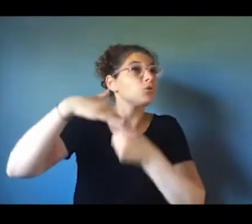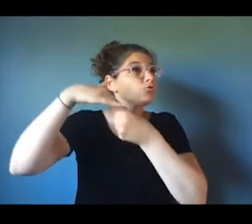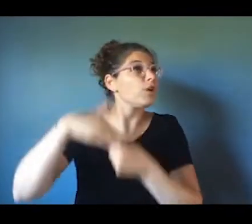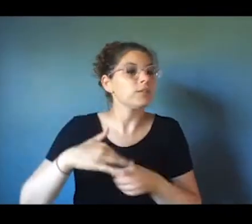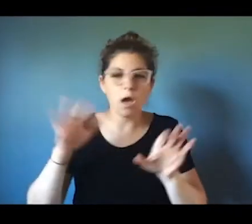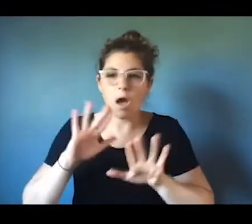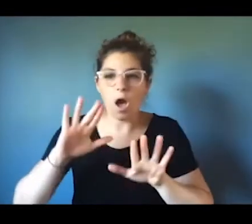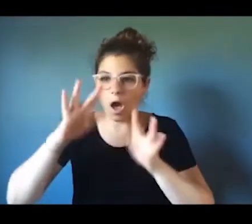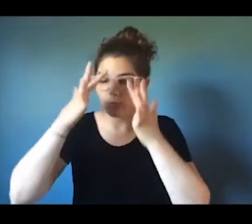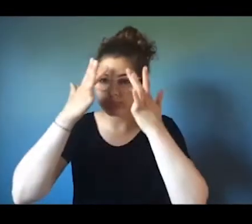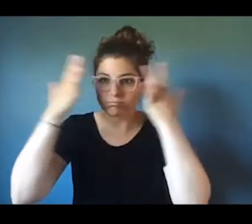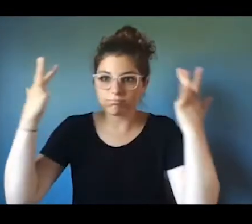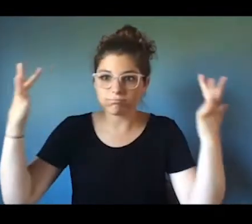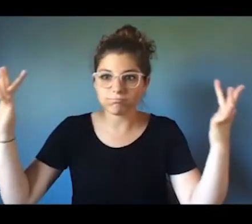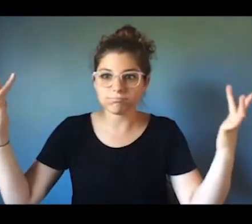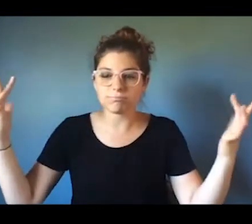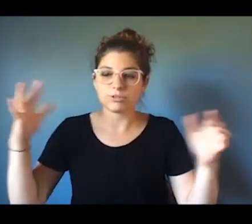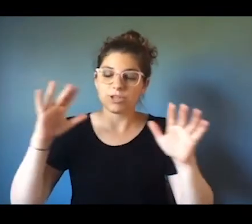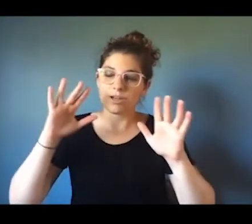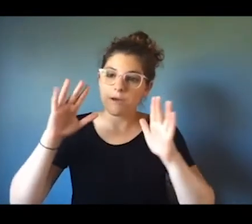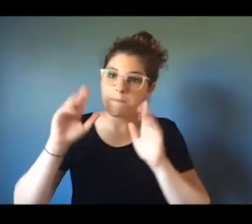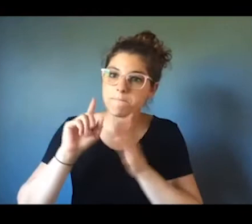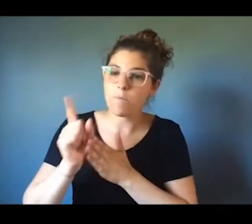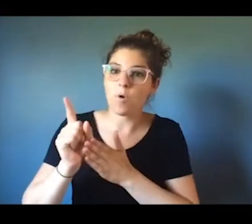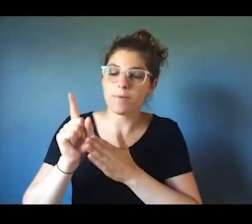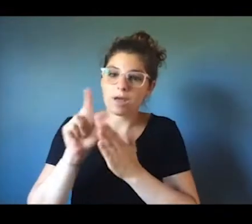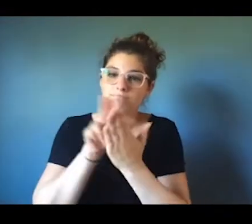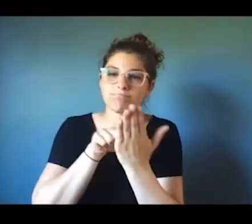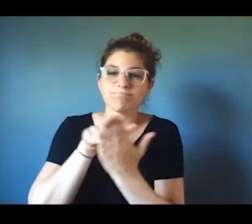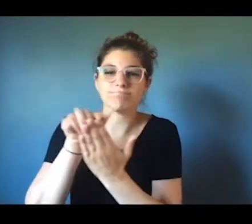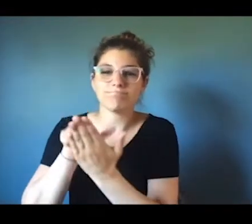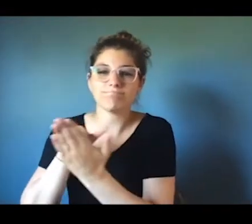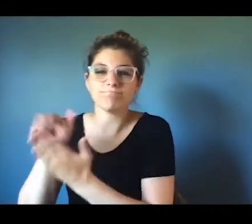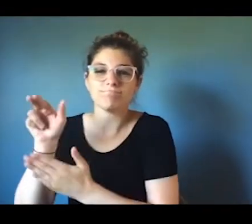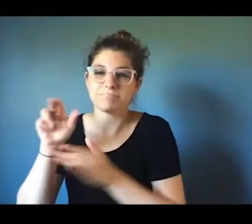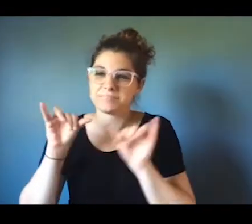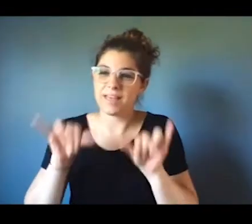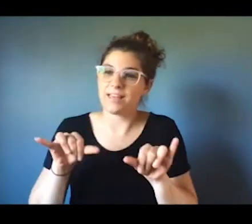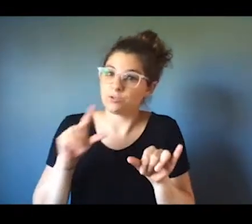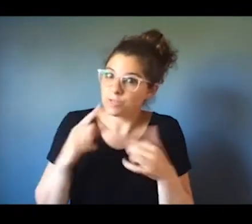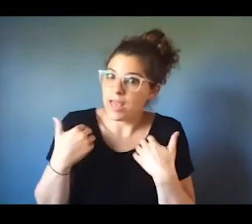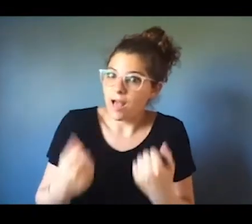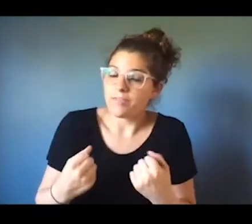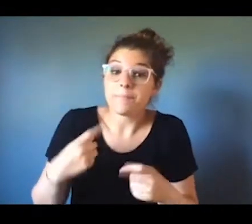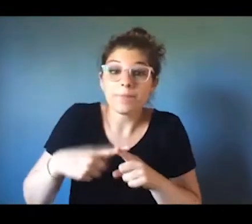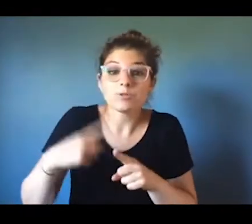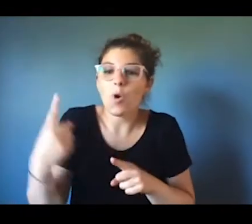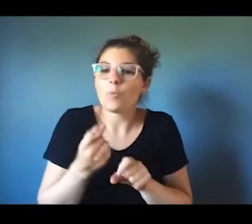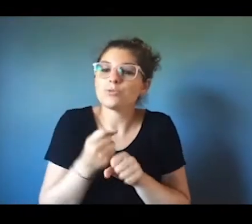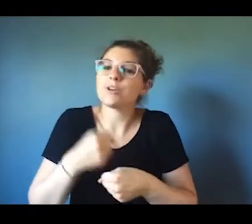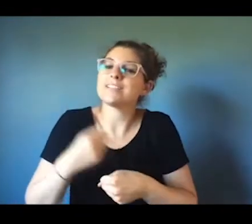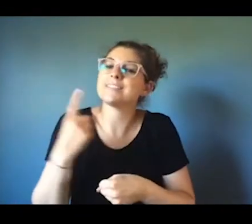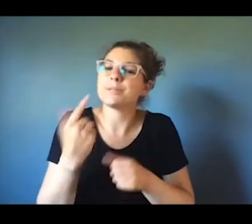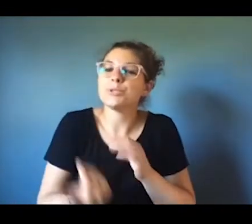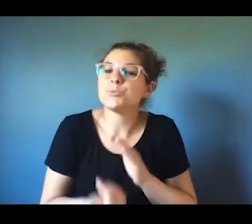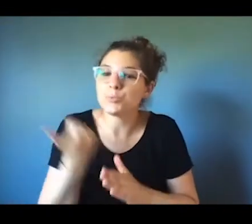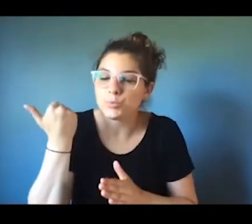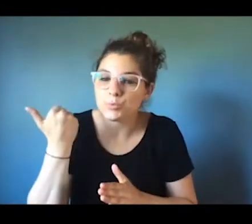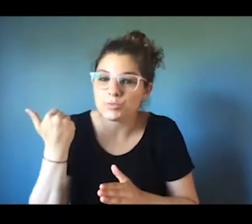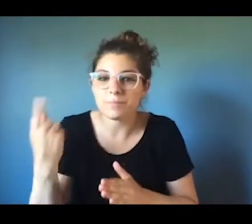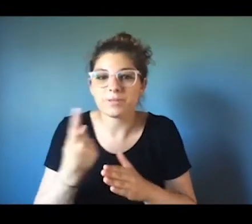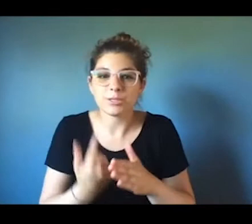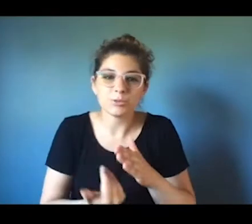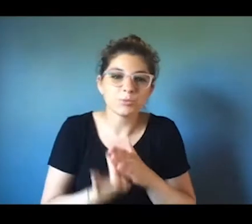about the stressors or anything in the future. You're right there in the moment, and that's a very healthy place to be. And plus, you're always creating something